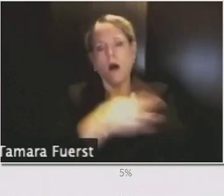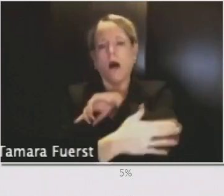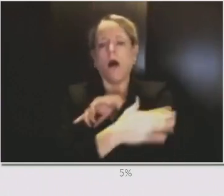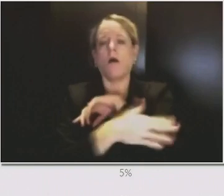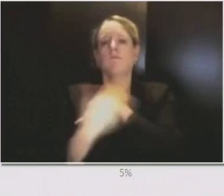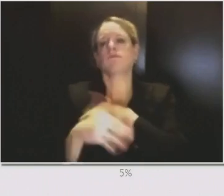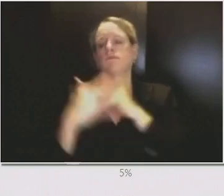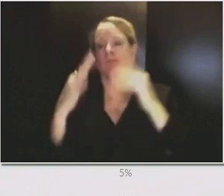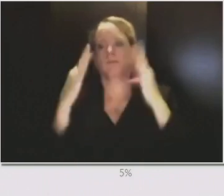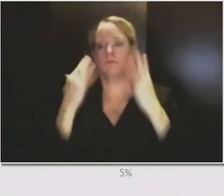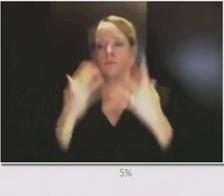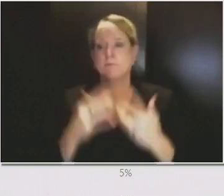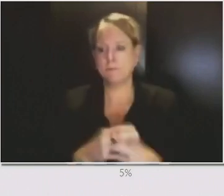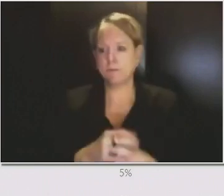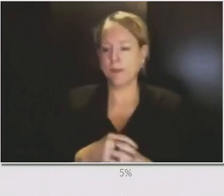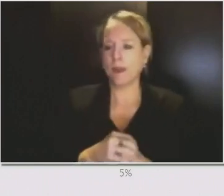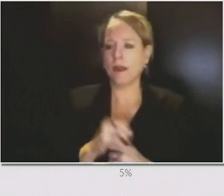locate, and we